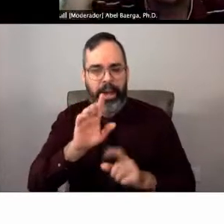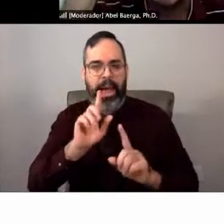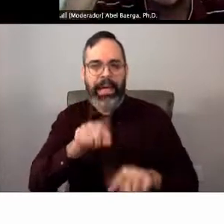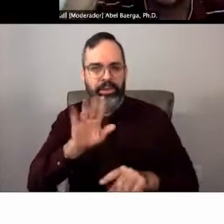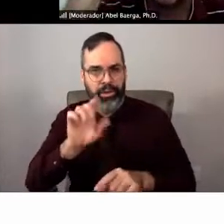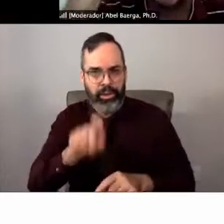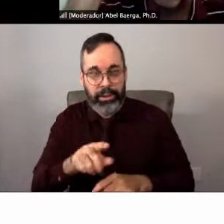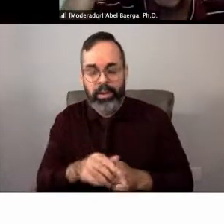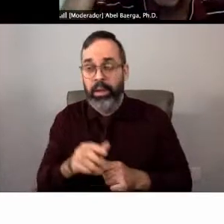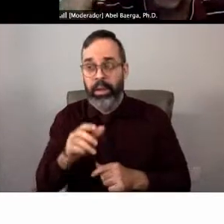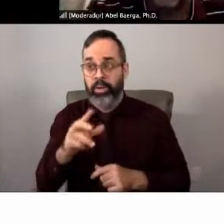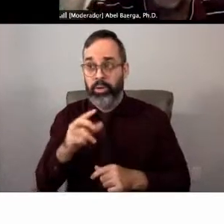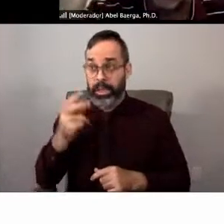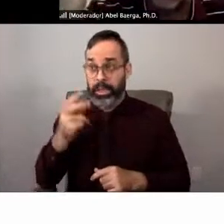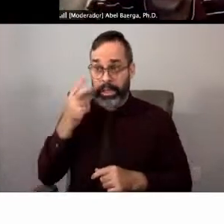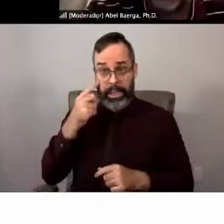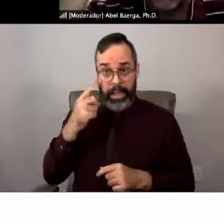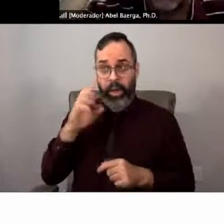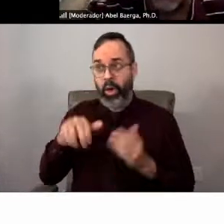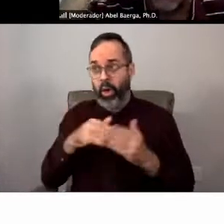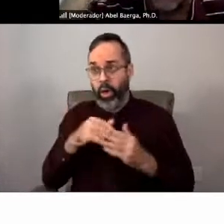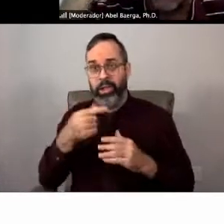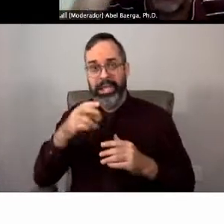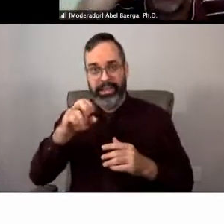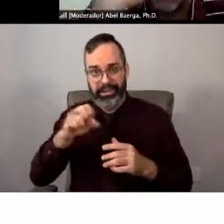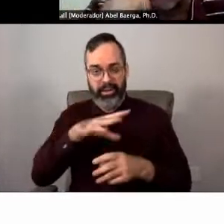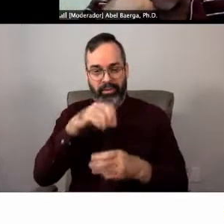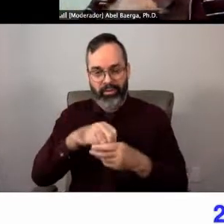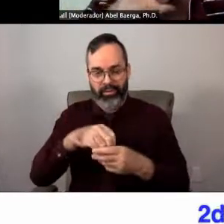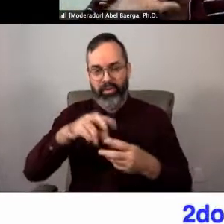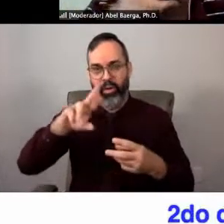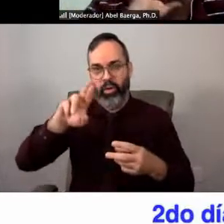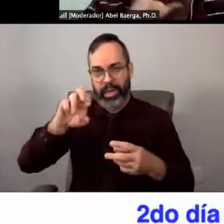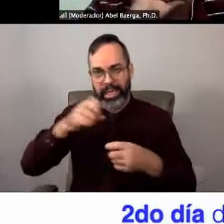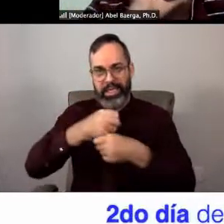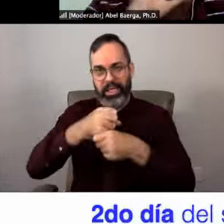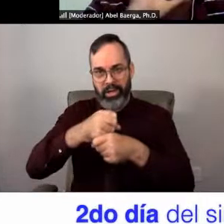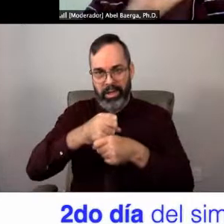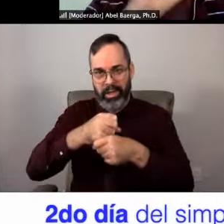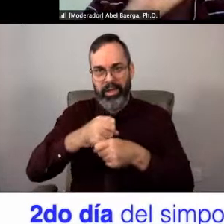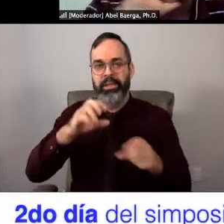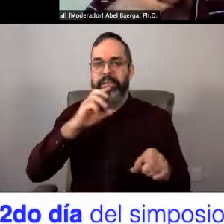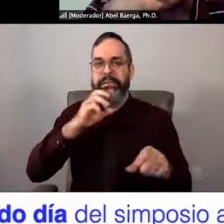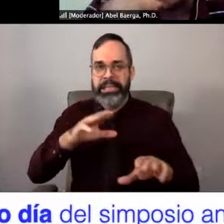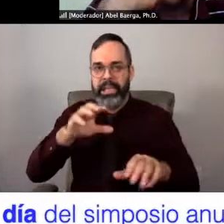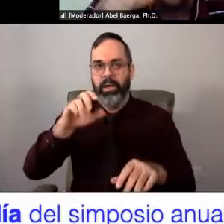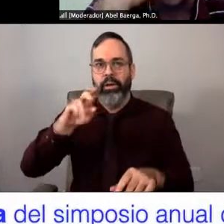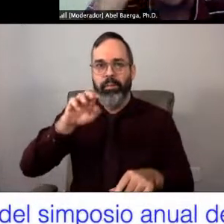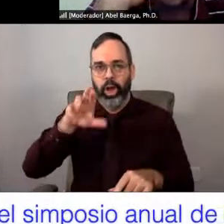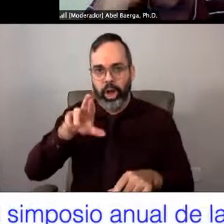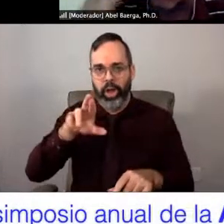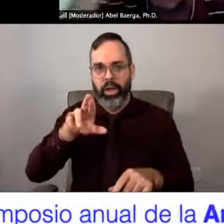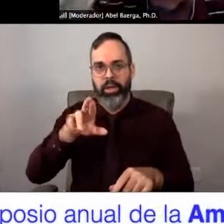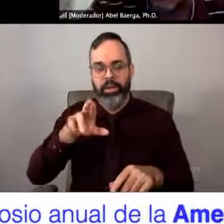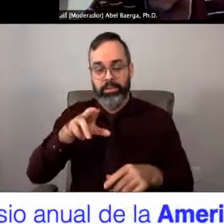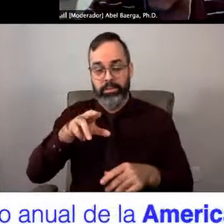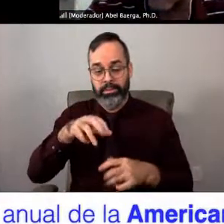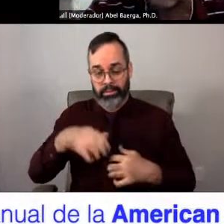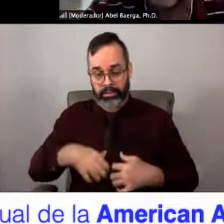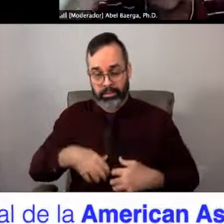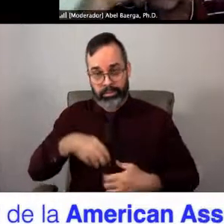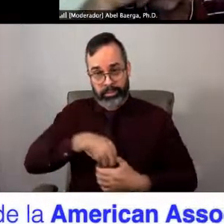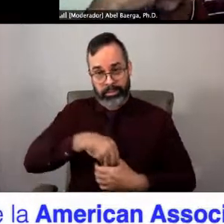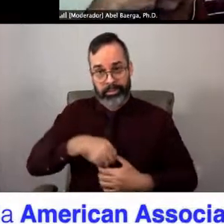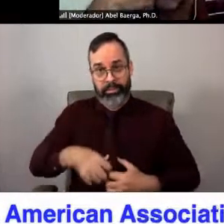the genes involved in the regeneration of the sea cucumber digestive tract are